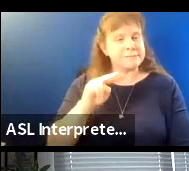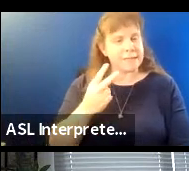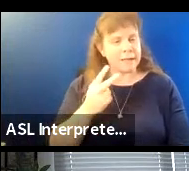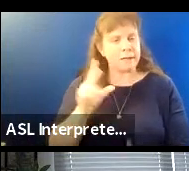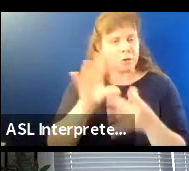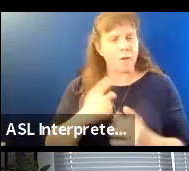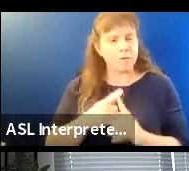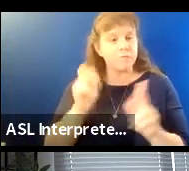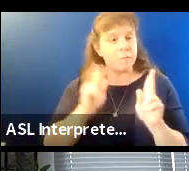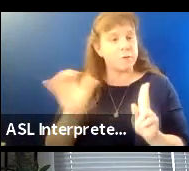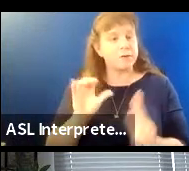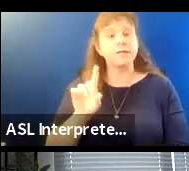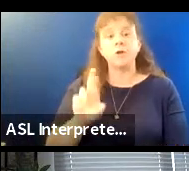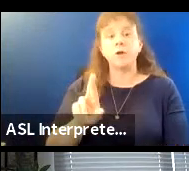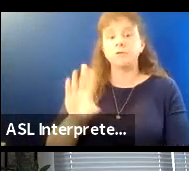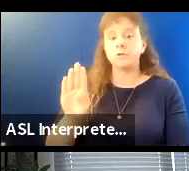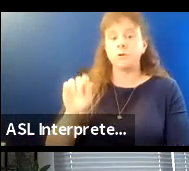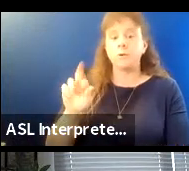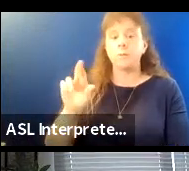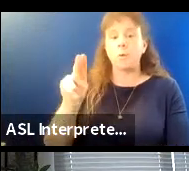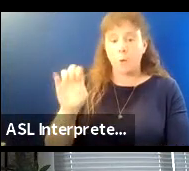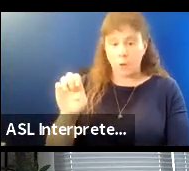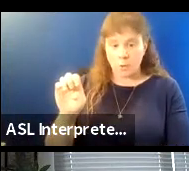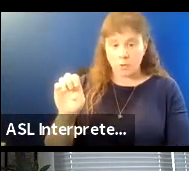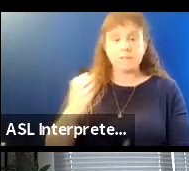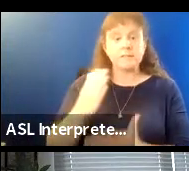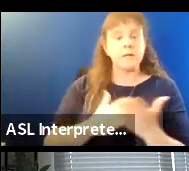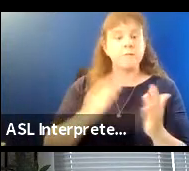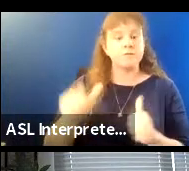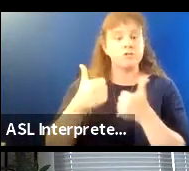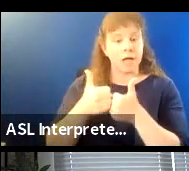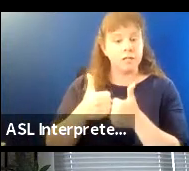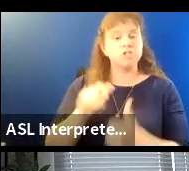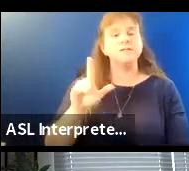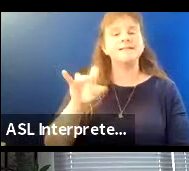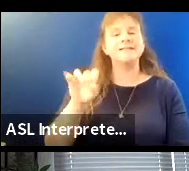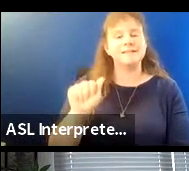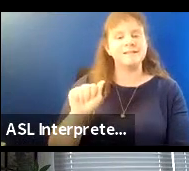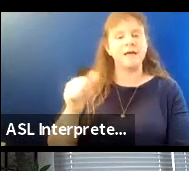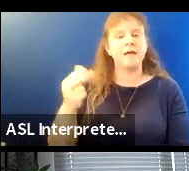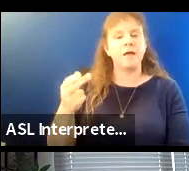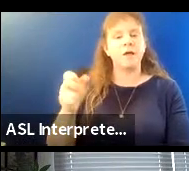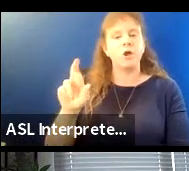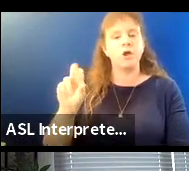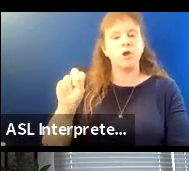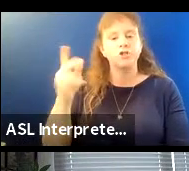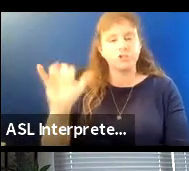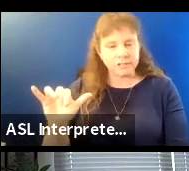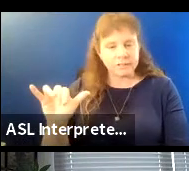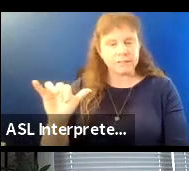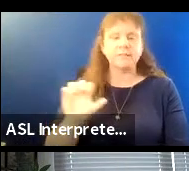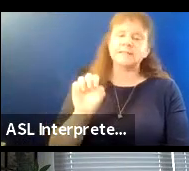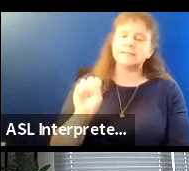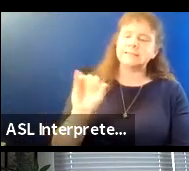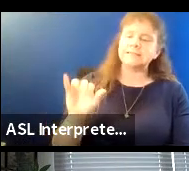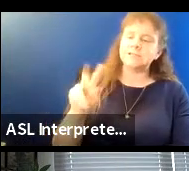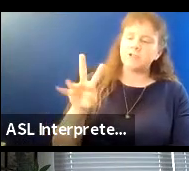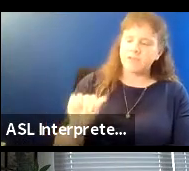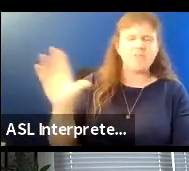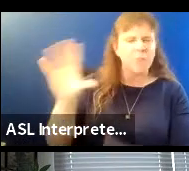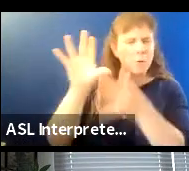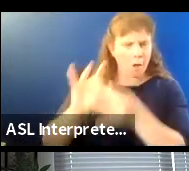like Dr. Barone, some of the challenges Lisa Hershey lifted up, Sylvia Yee, and others. From